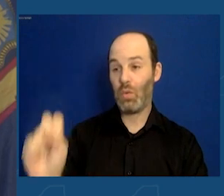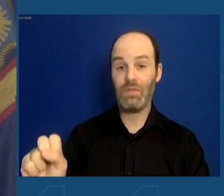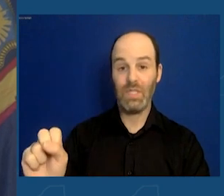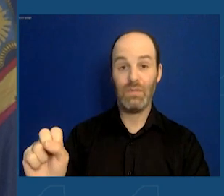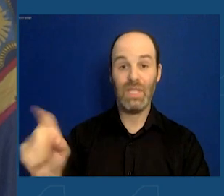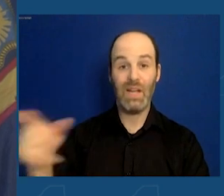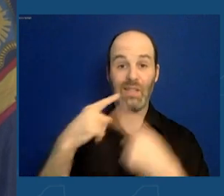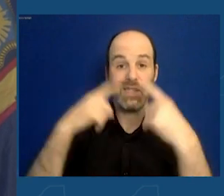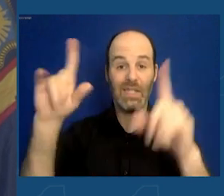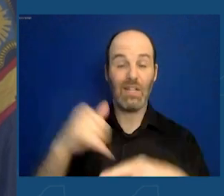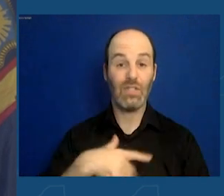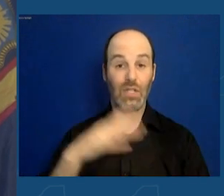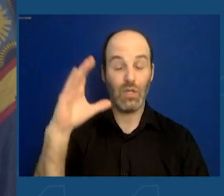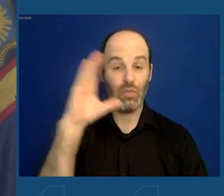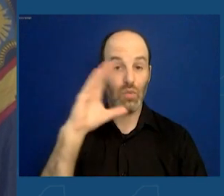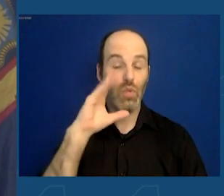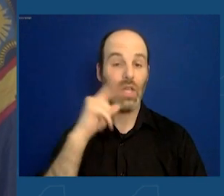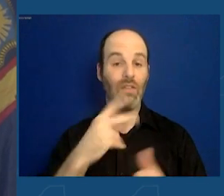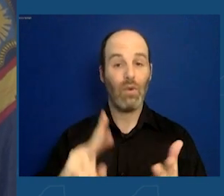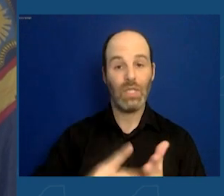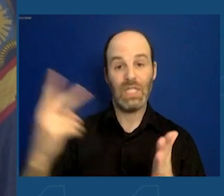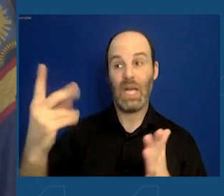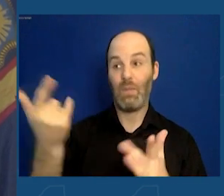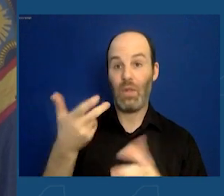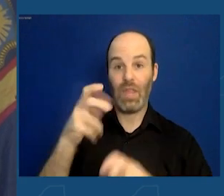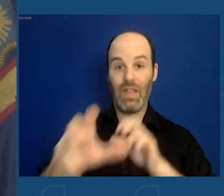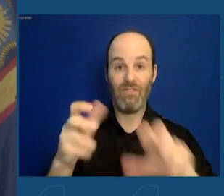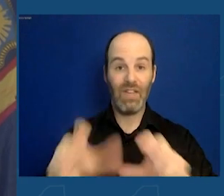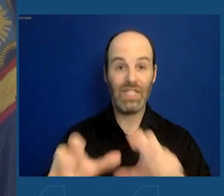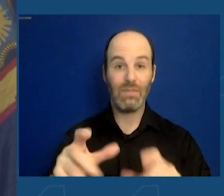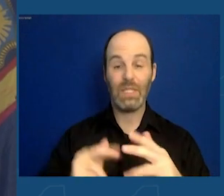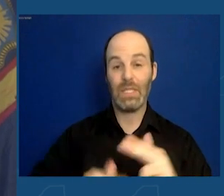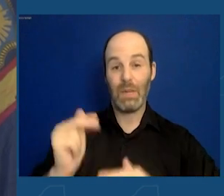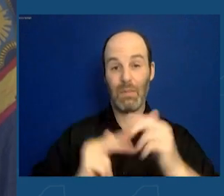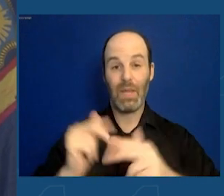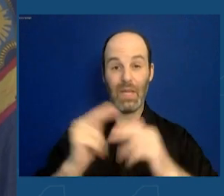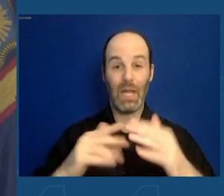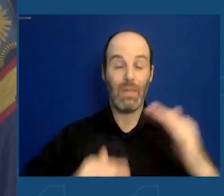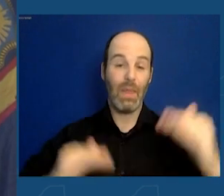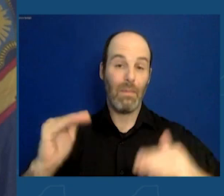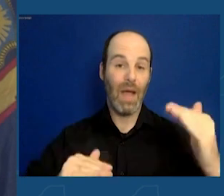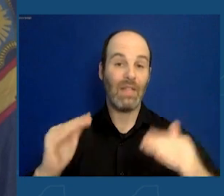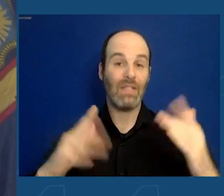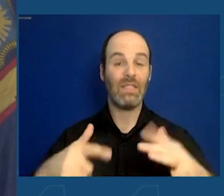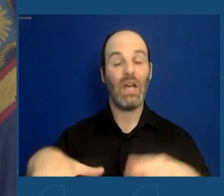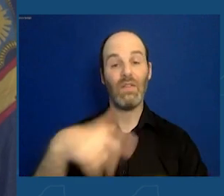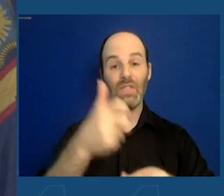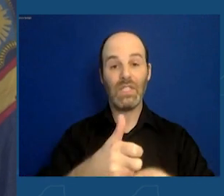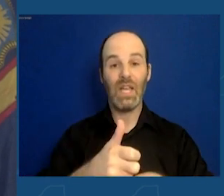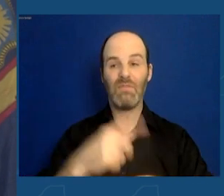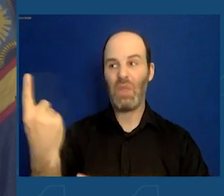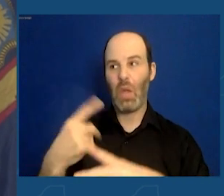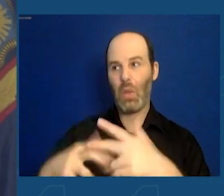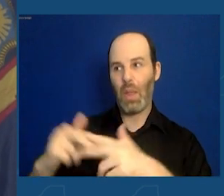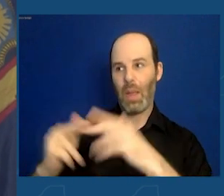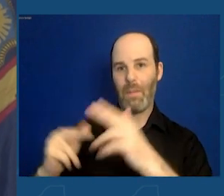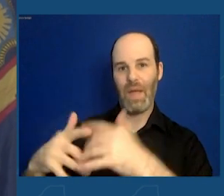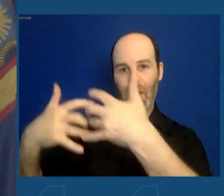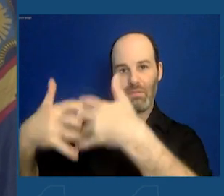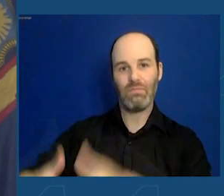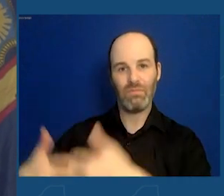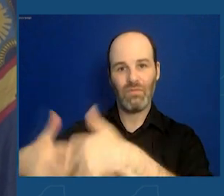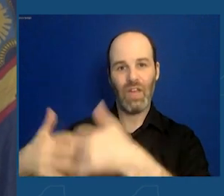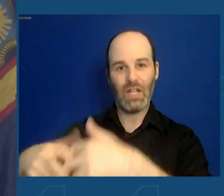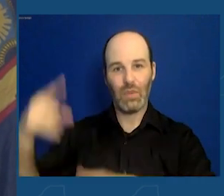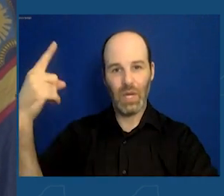they're looking to double its investment to build out the balance of the site. They only built out half the factory, and they have plans to fit out the balance of